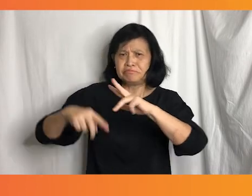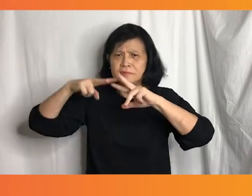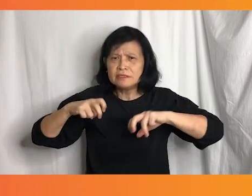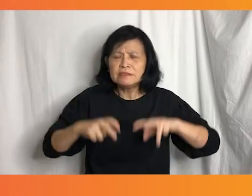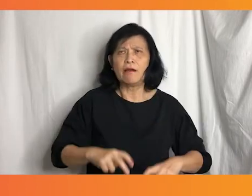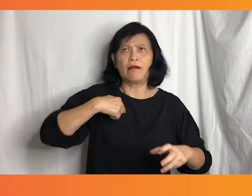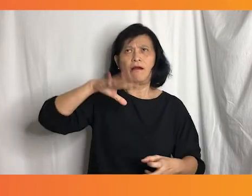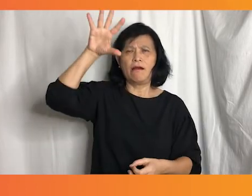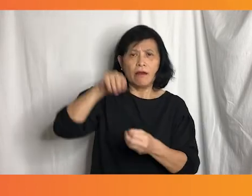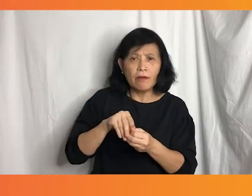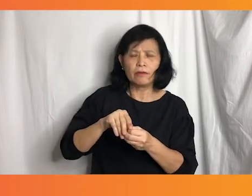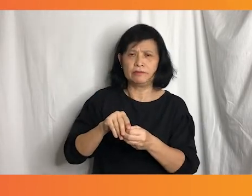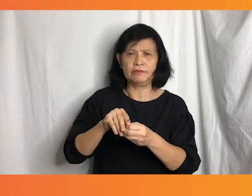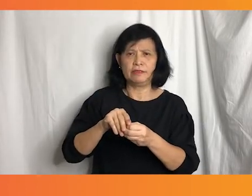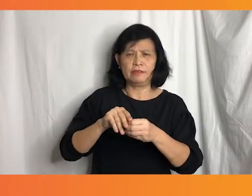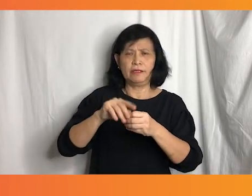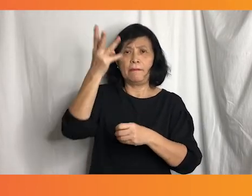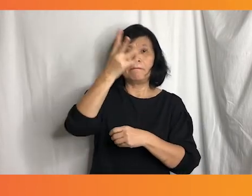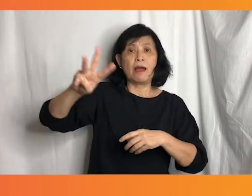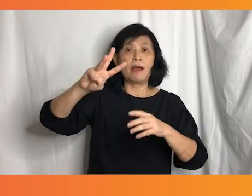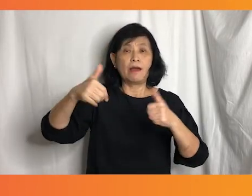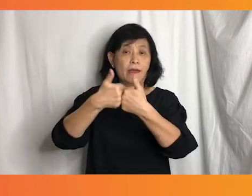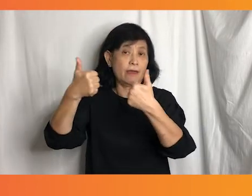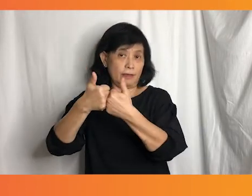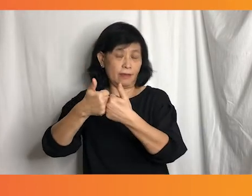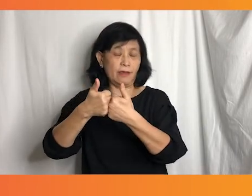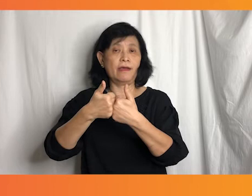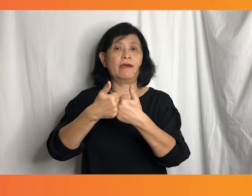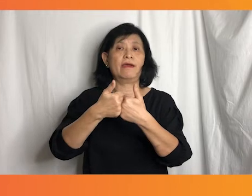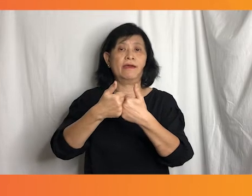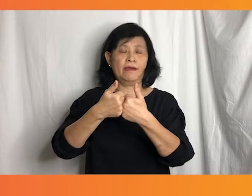in this. So in totality of all the para games,